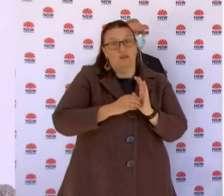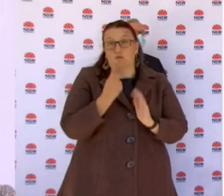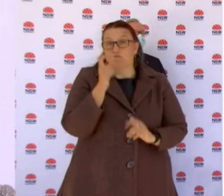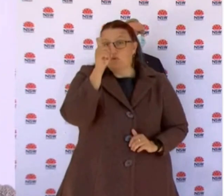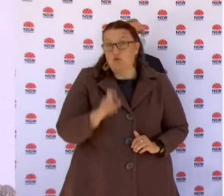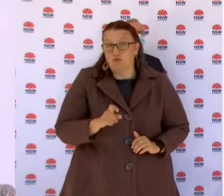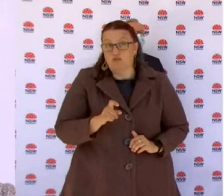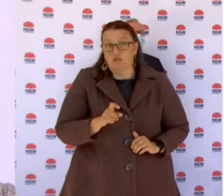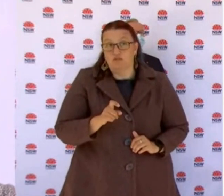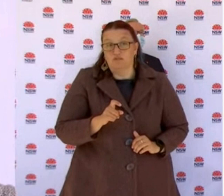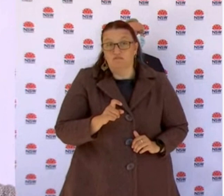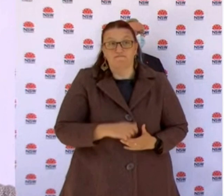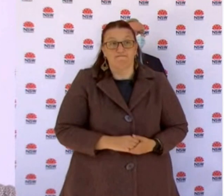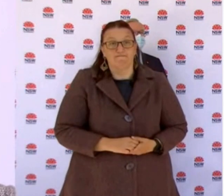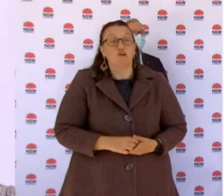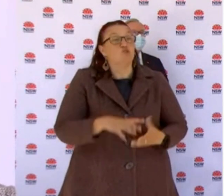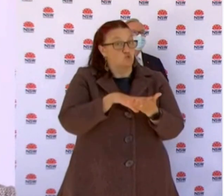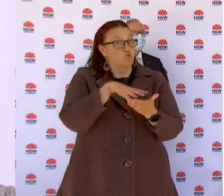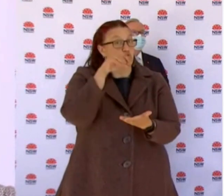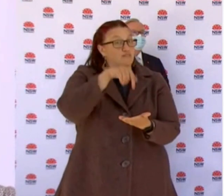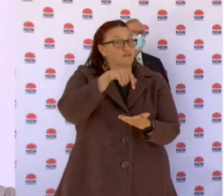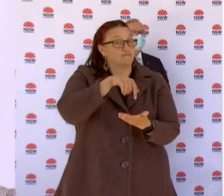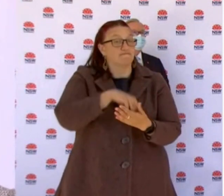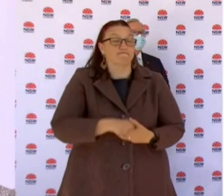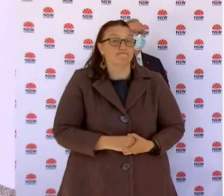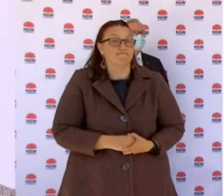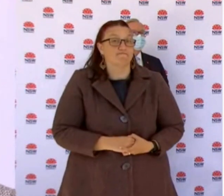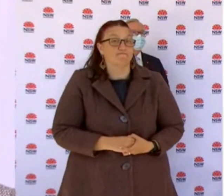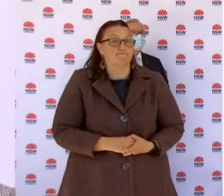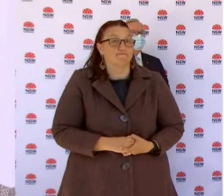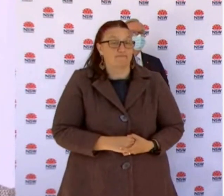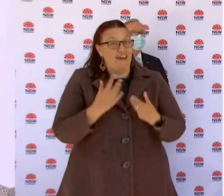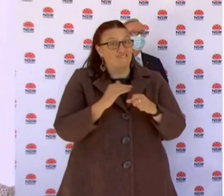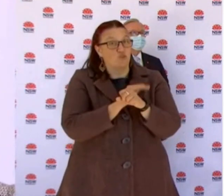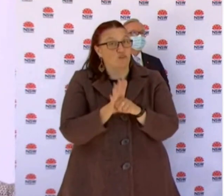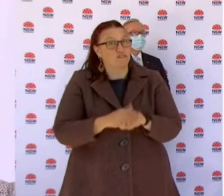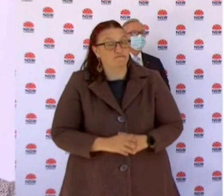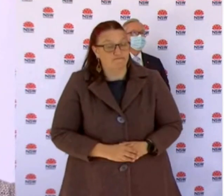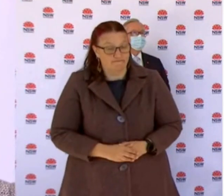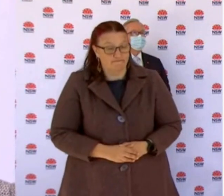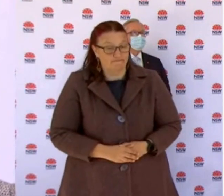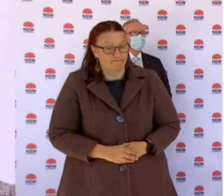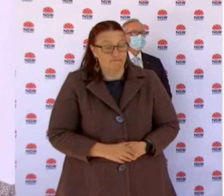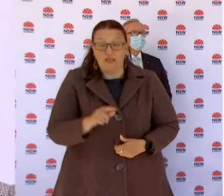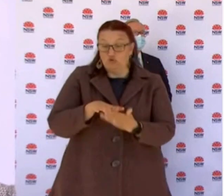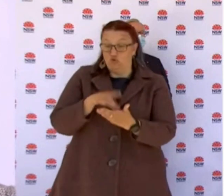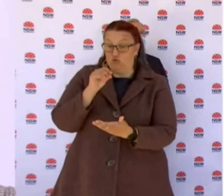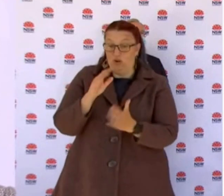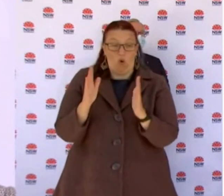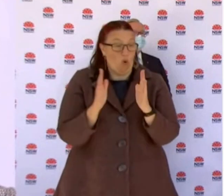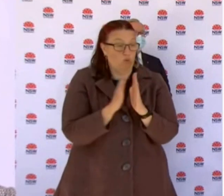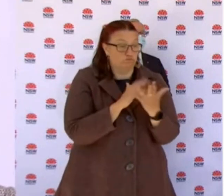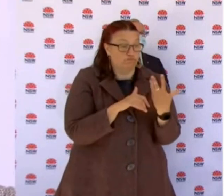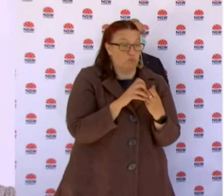Bay Public School. The case is a close contact of another previous case, and for the abundance